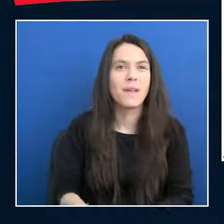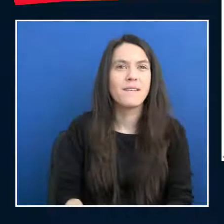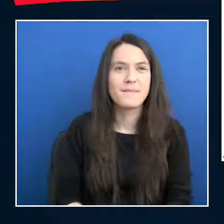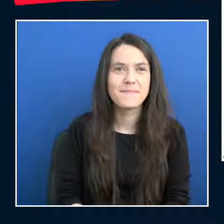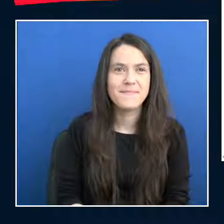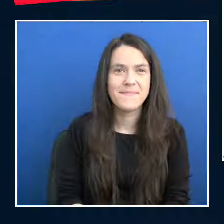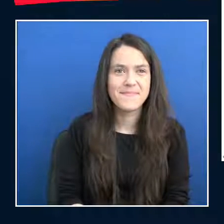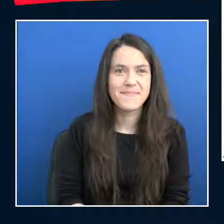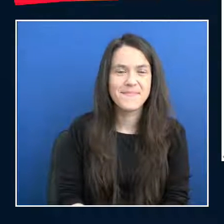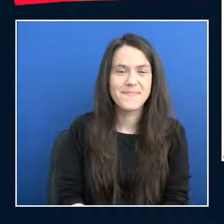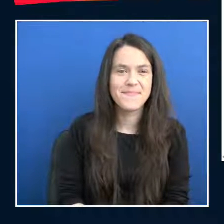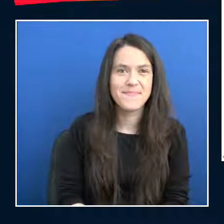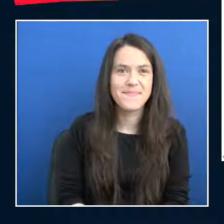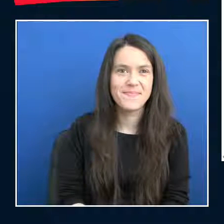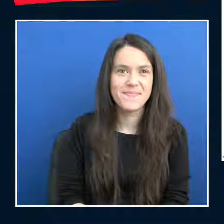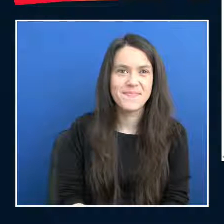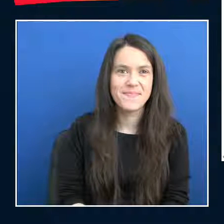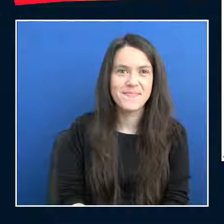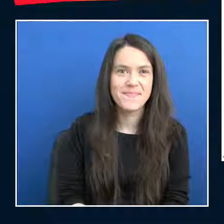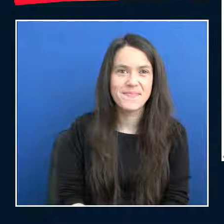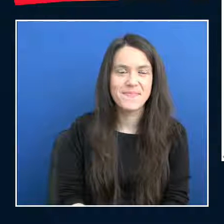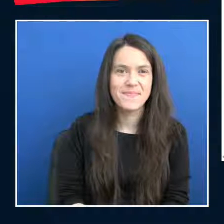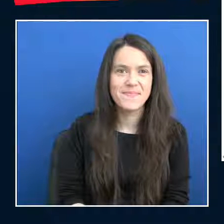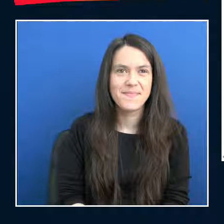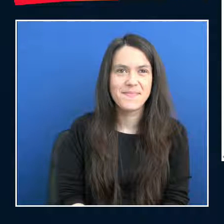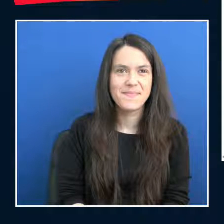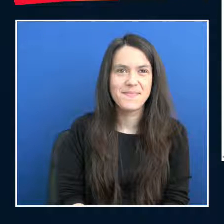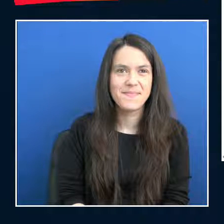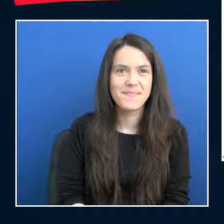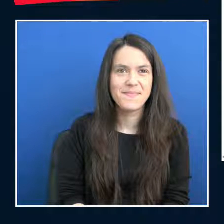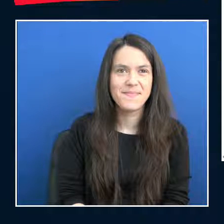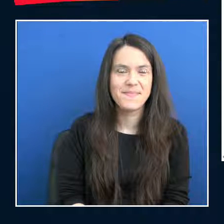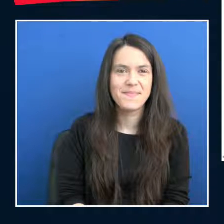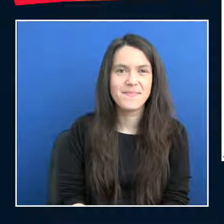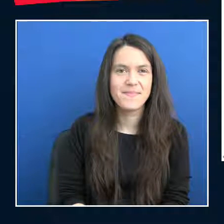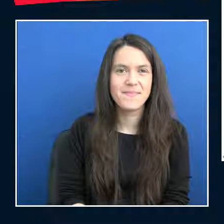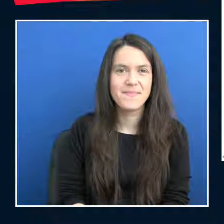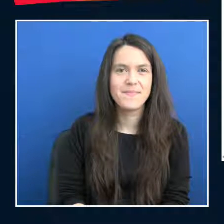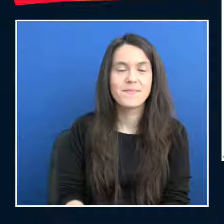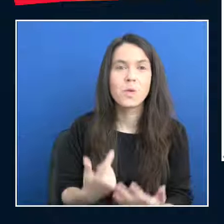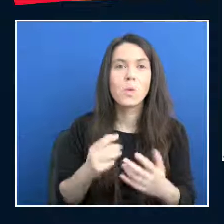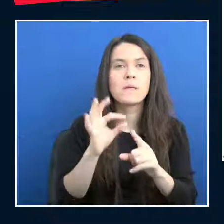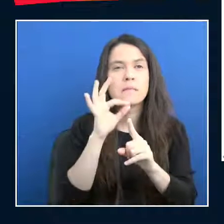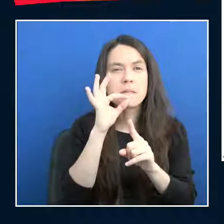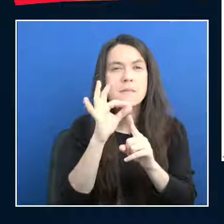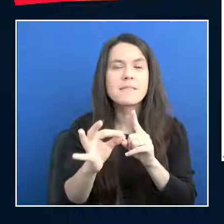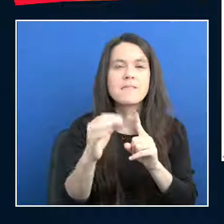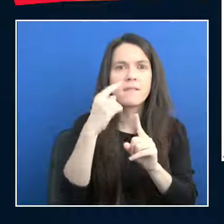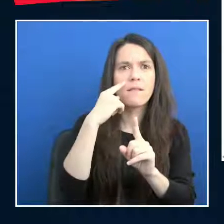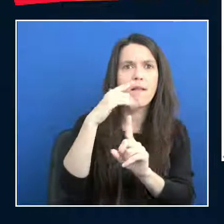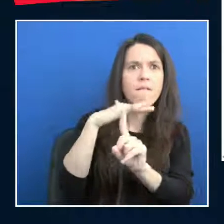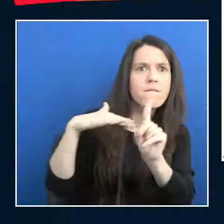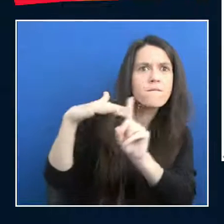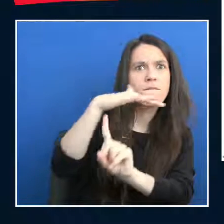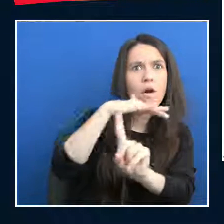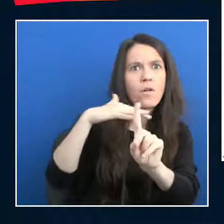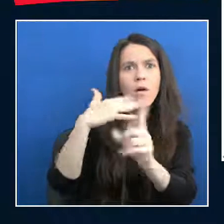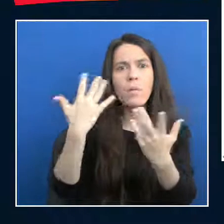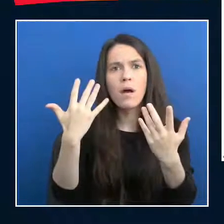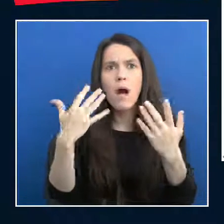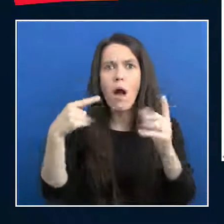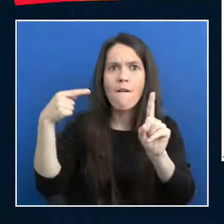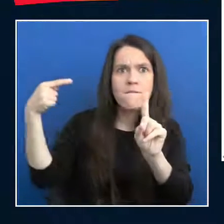my deployment container, so why have it, right? So I specify the environment variables, I expose the environment